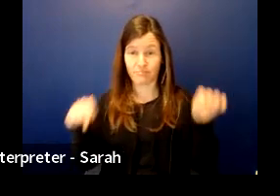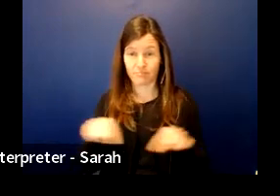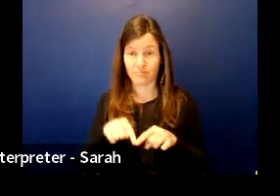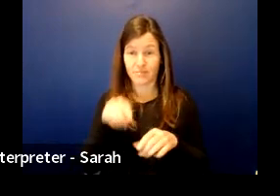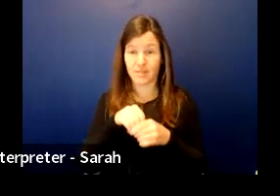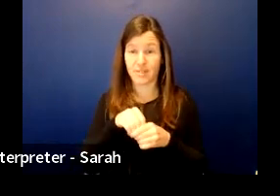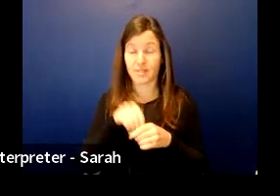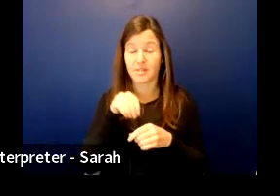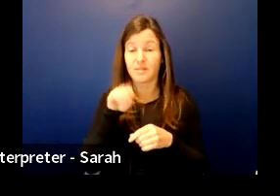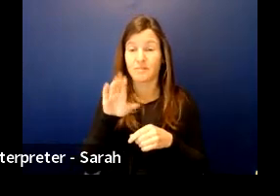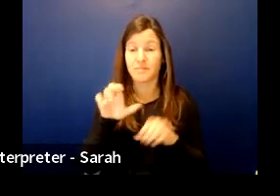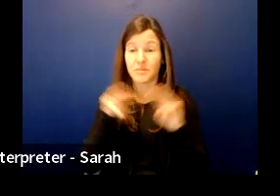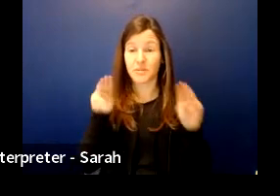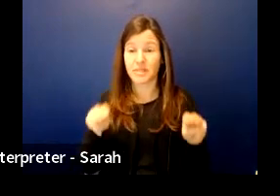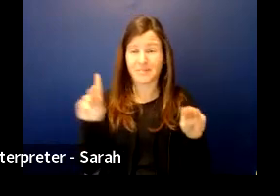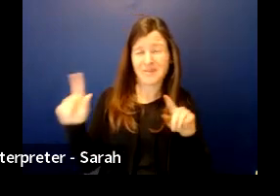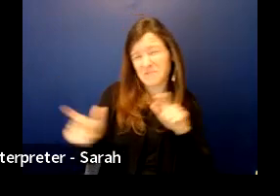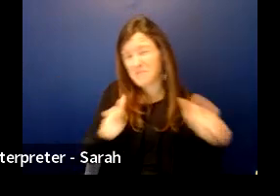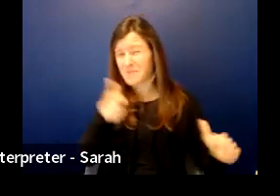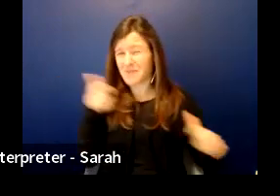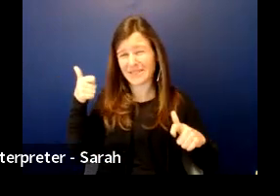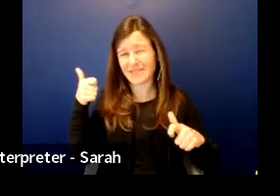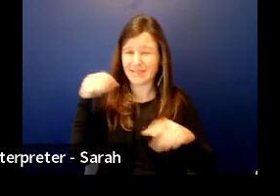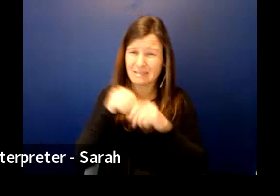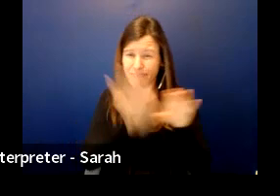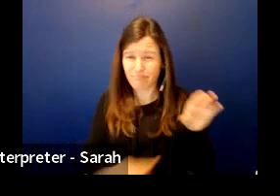the largest in British Columbia.